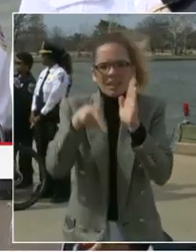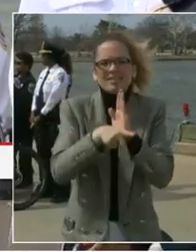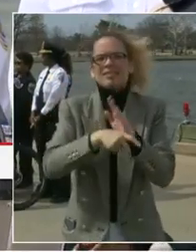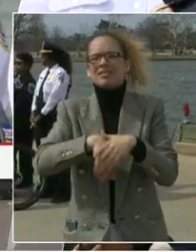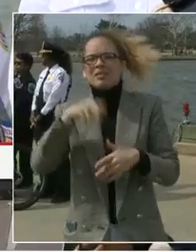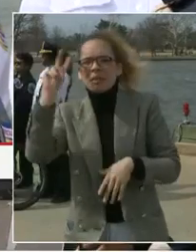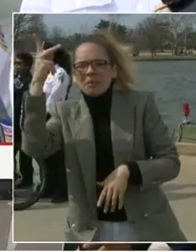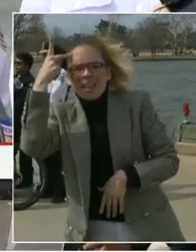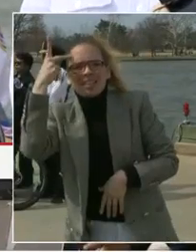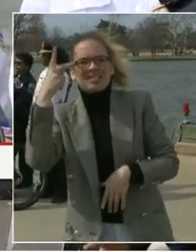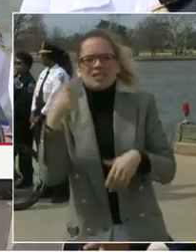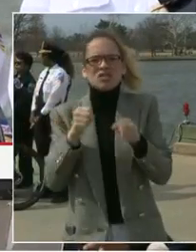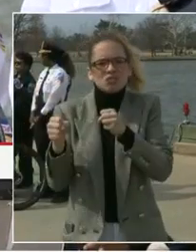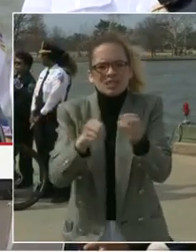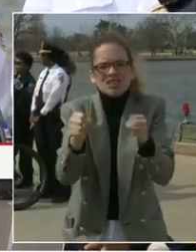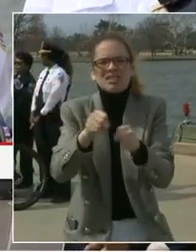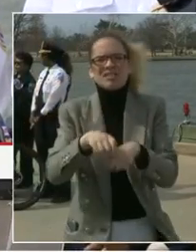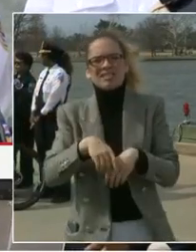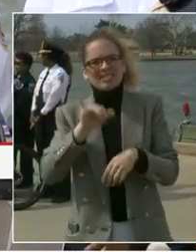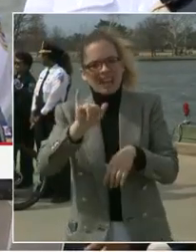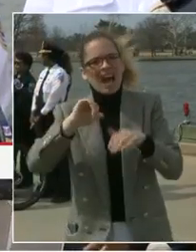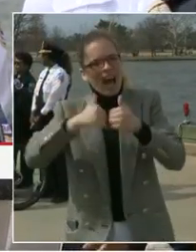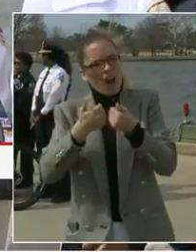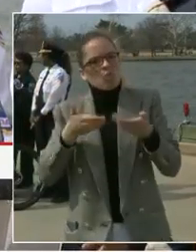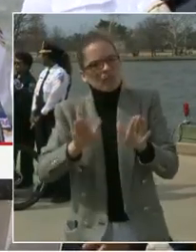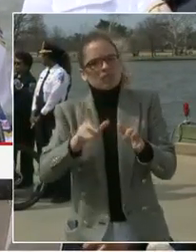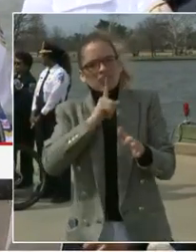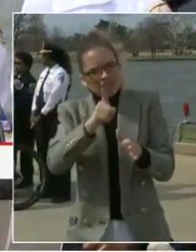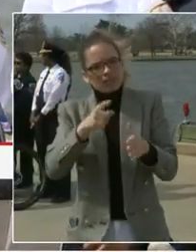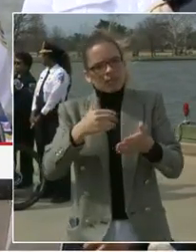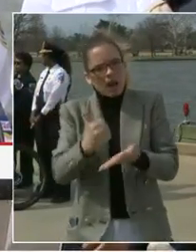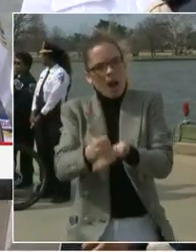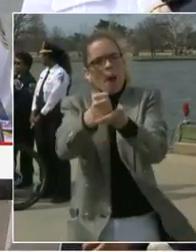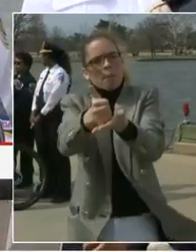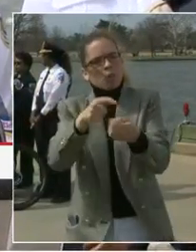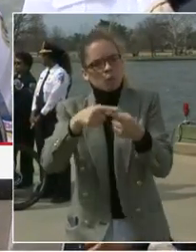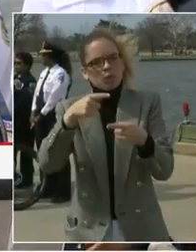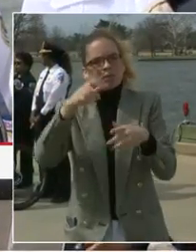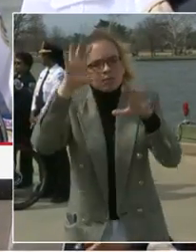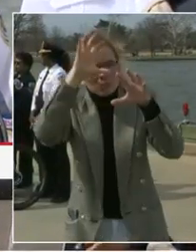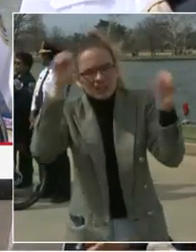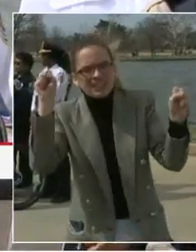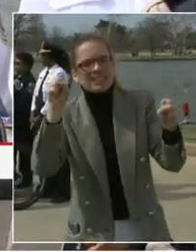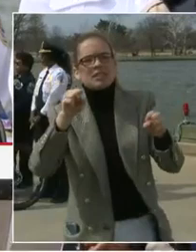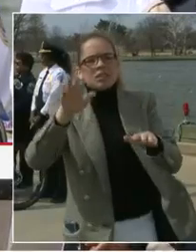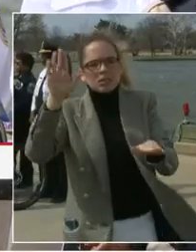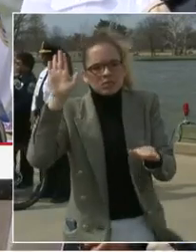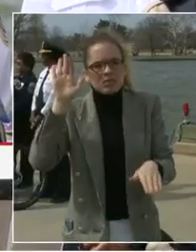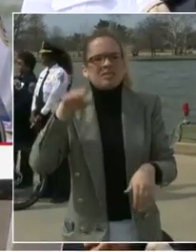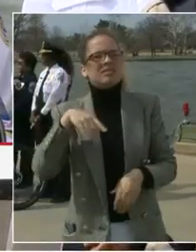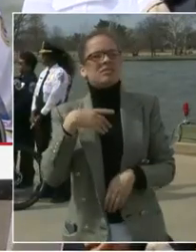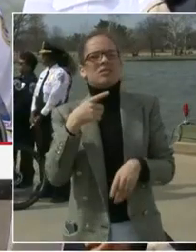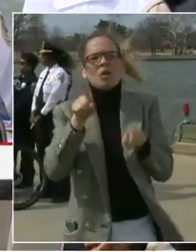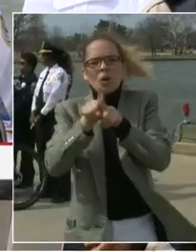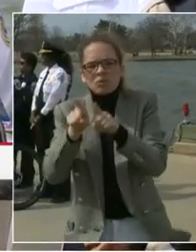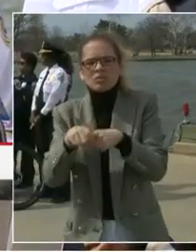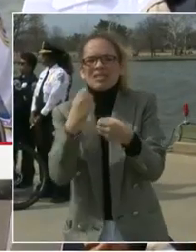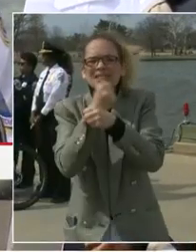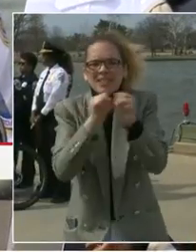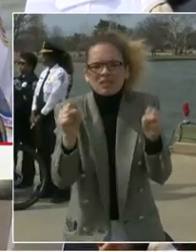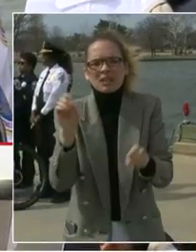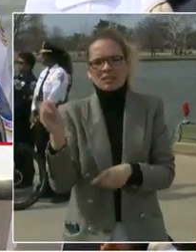techniques that allow us to pull off presidential inaugurations, manage daily protests, and quite literally save our democracy when called